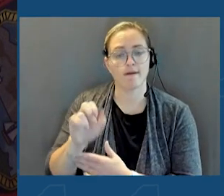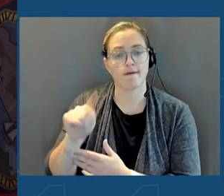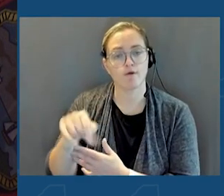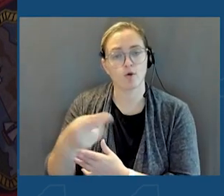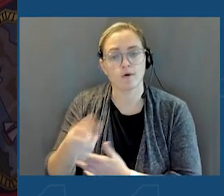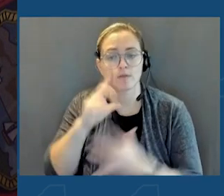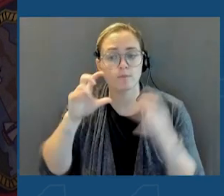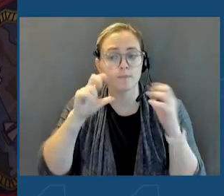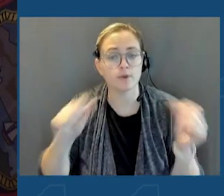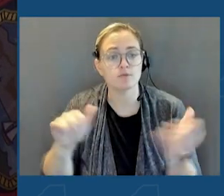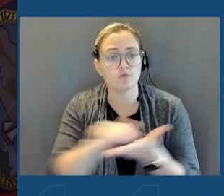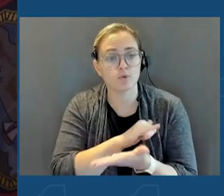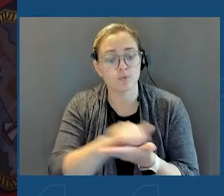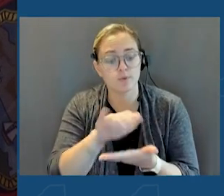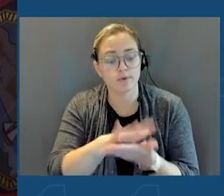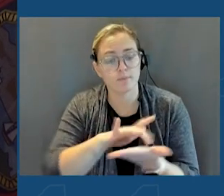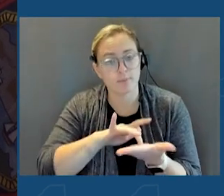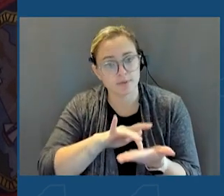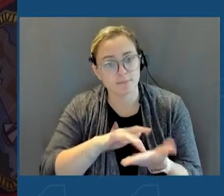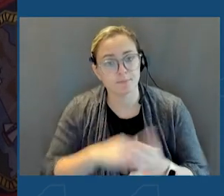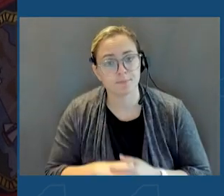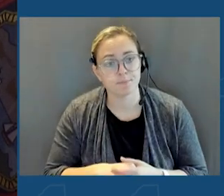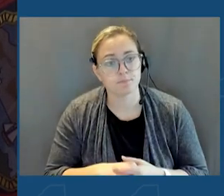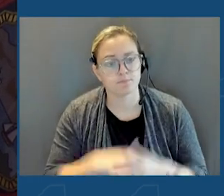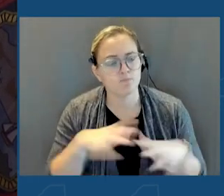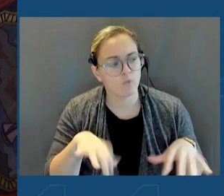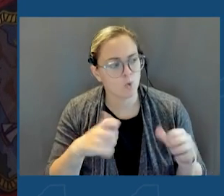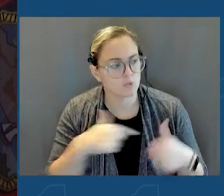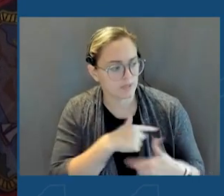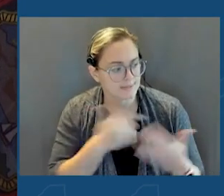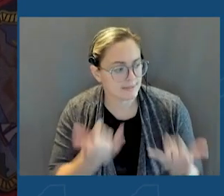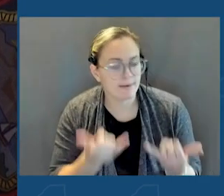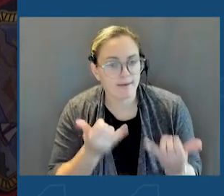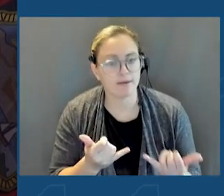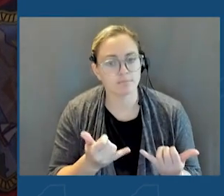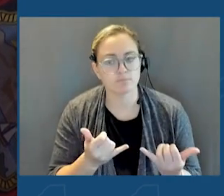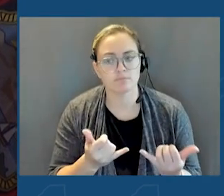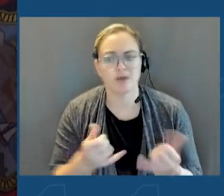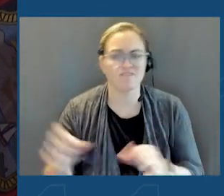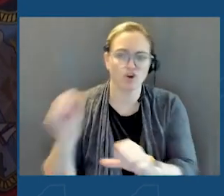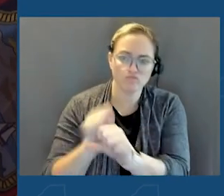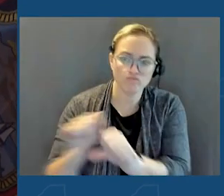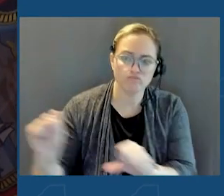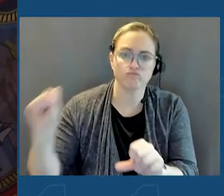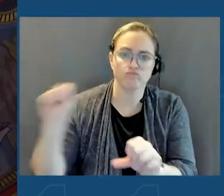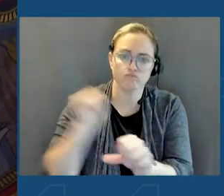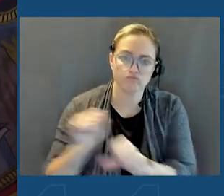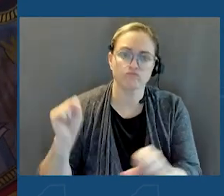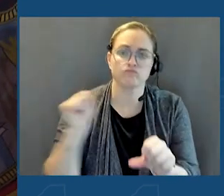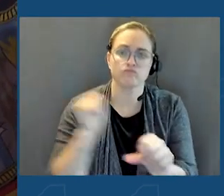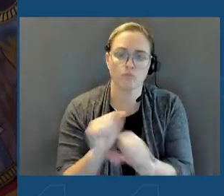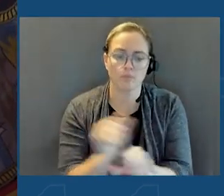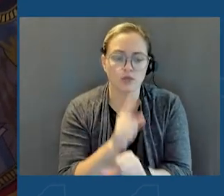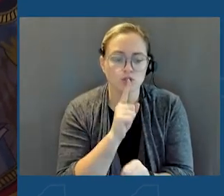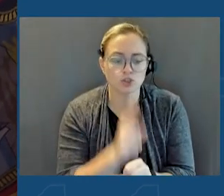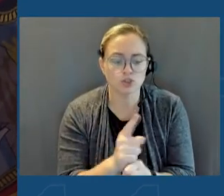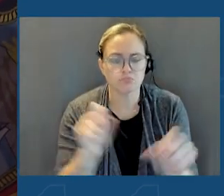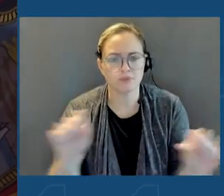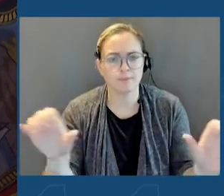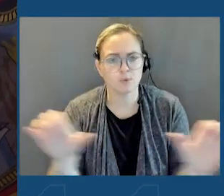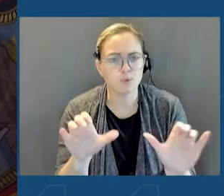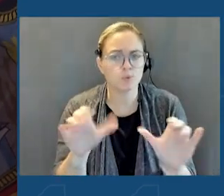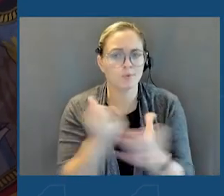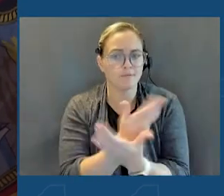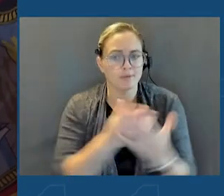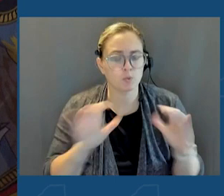of the New York Academy of Medicine, for hosting us here today and for her tireless advocacy to make sure that we are able to do what we're doing here